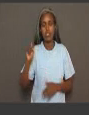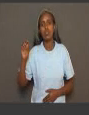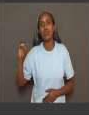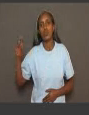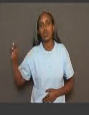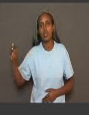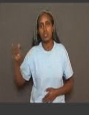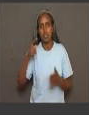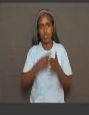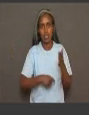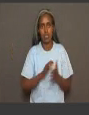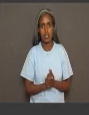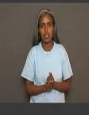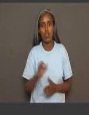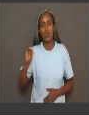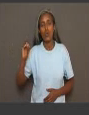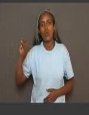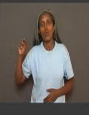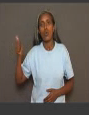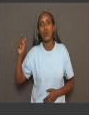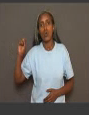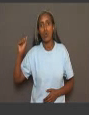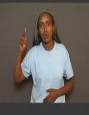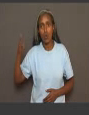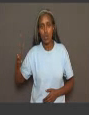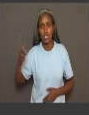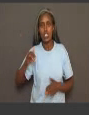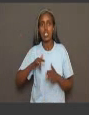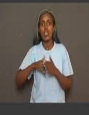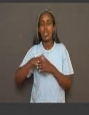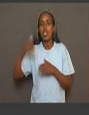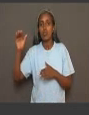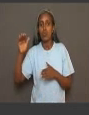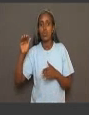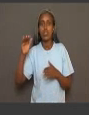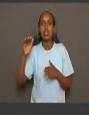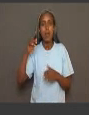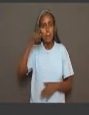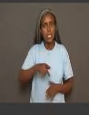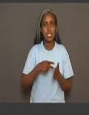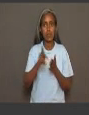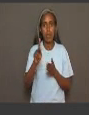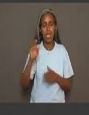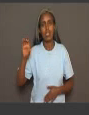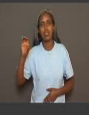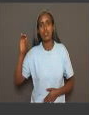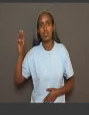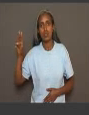tax. Onash Exports must pay customs duties on its